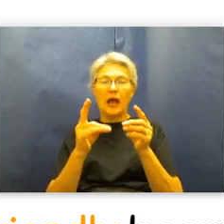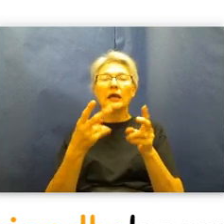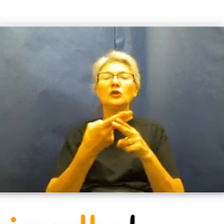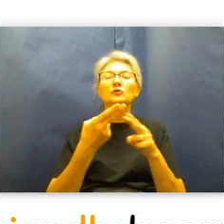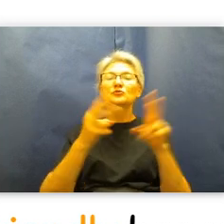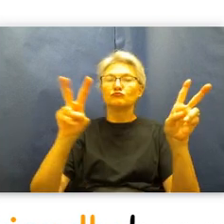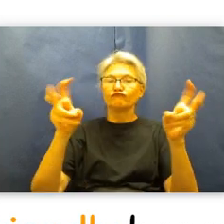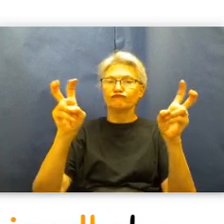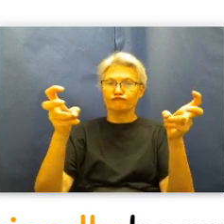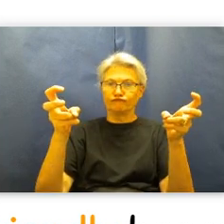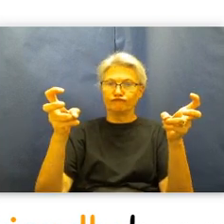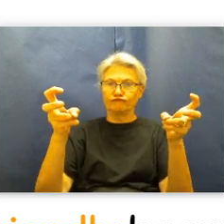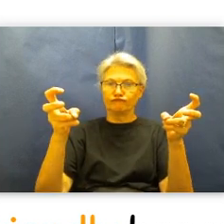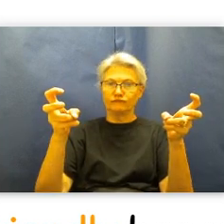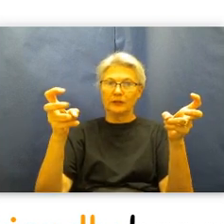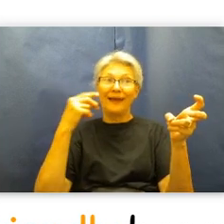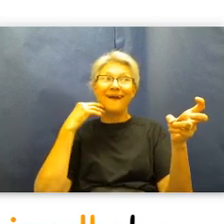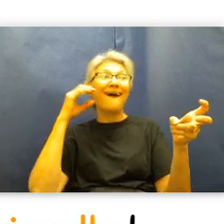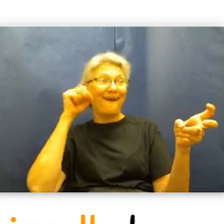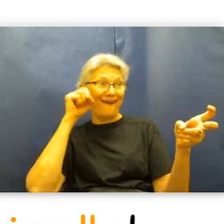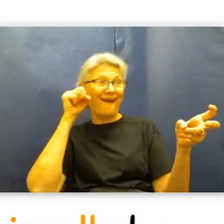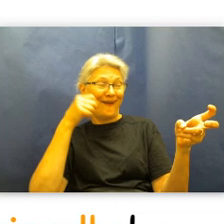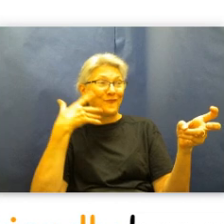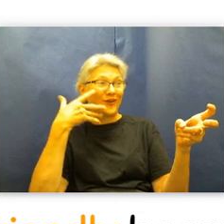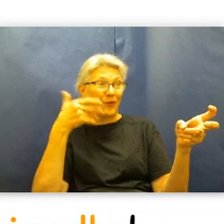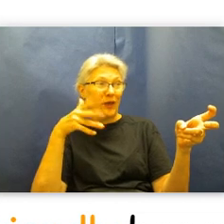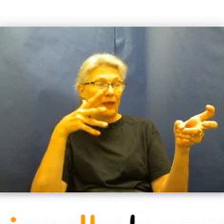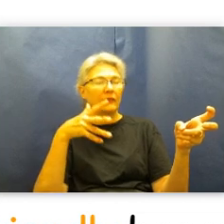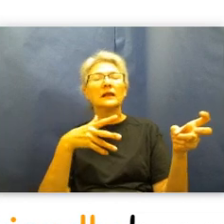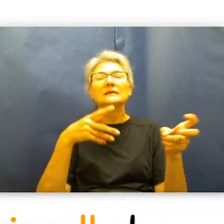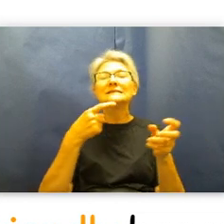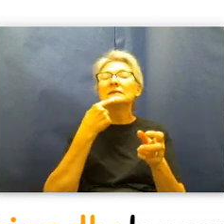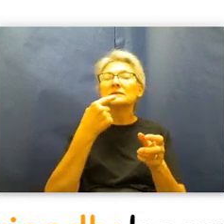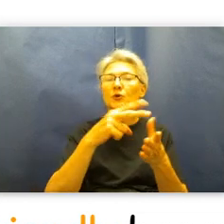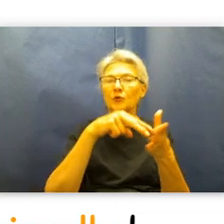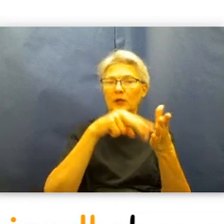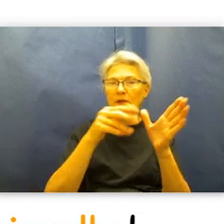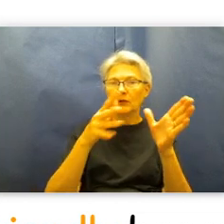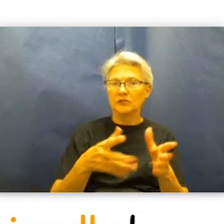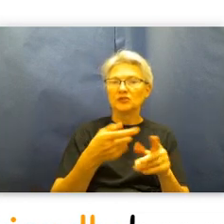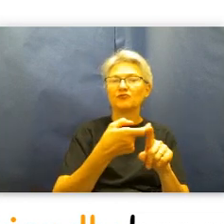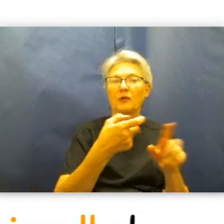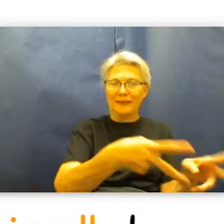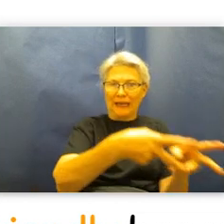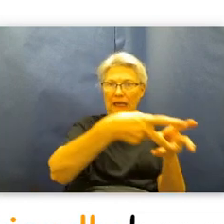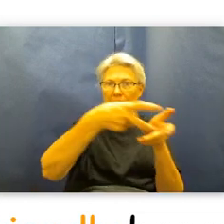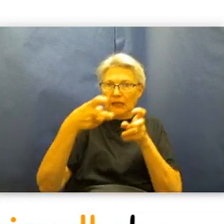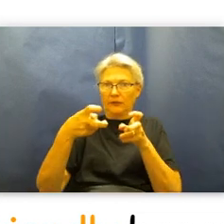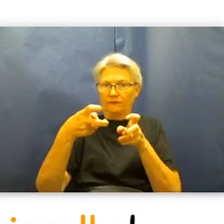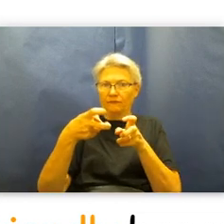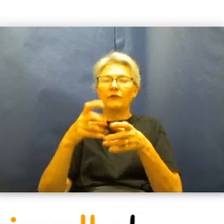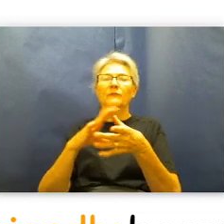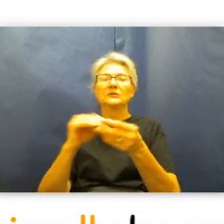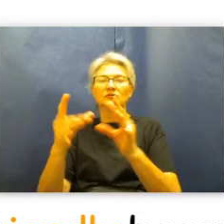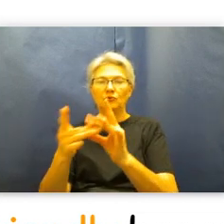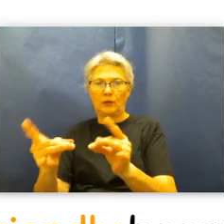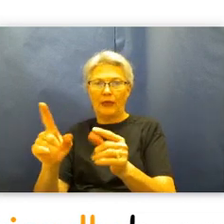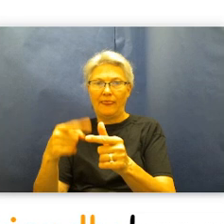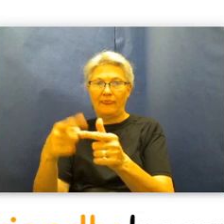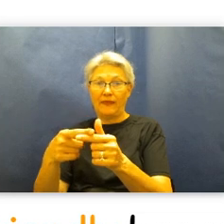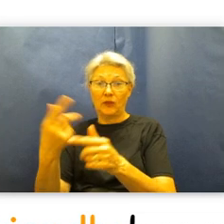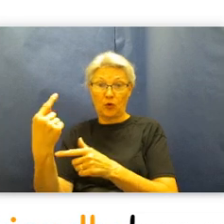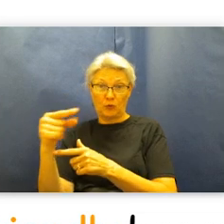quotation marks. That lets the readers know that it comes directly from a different source, or in this case, comes from my story. Then,